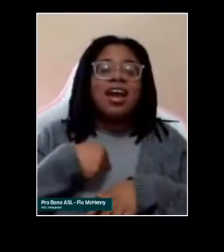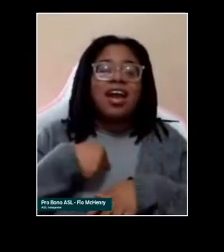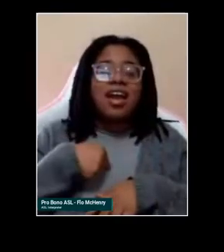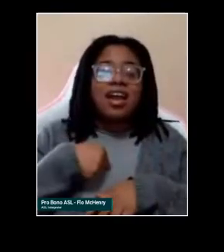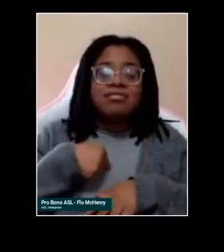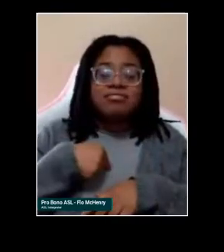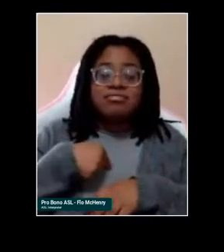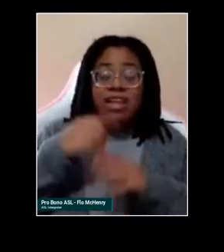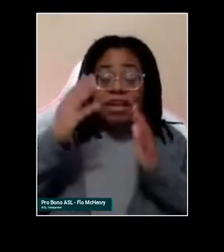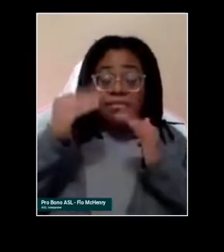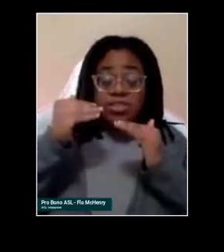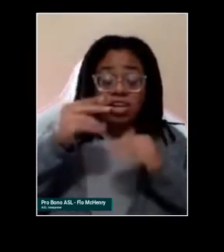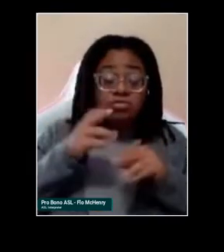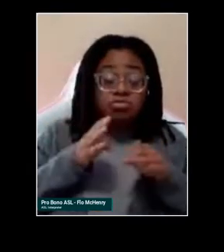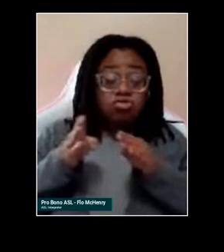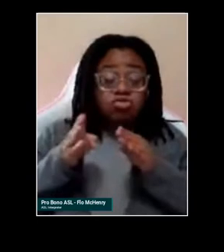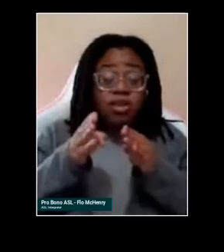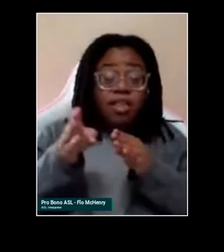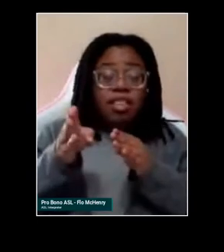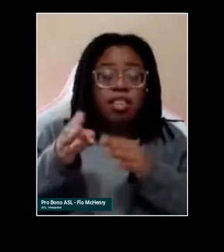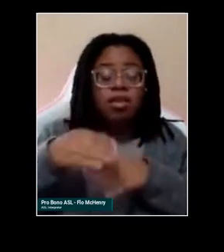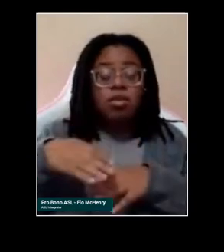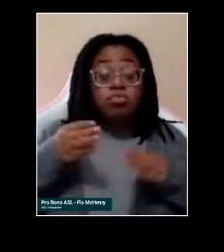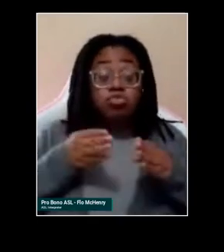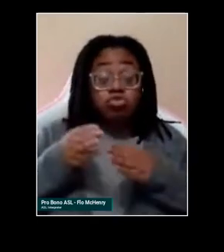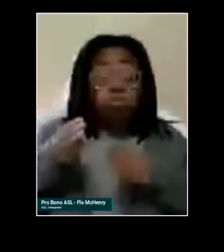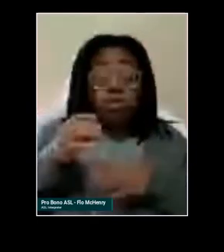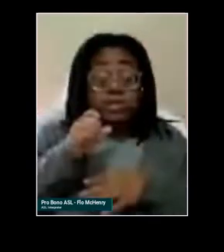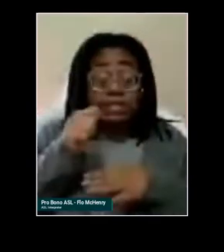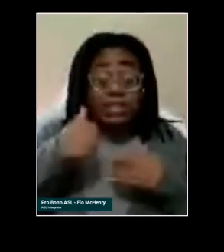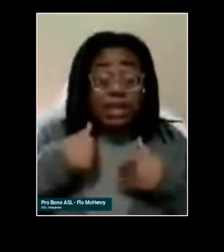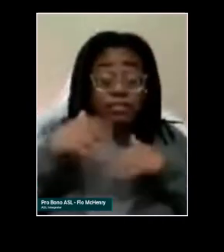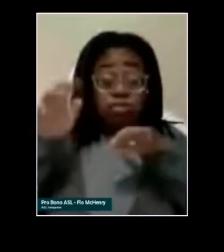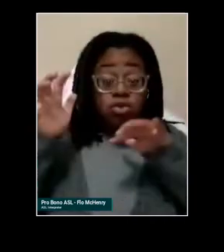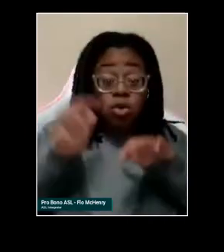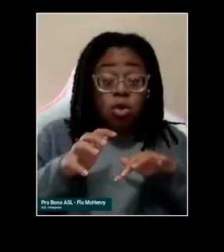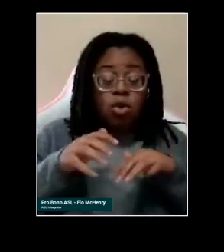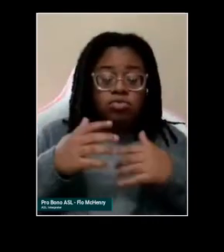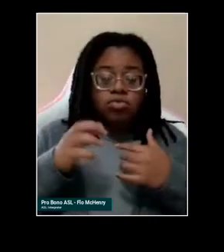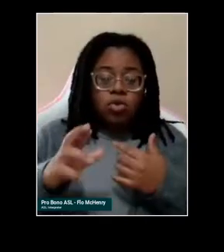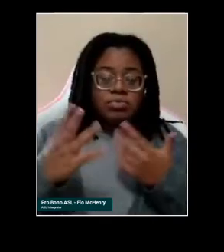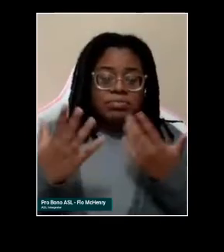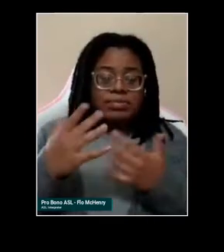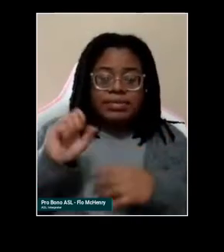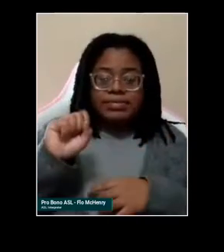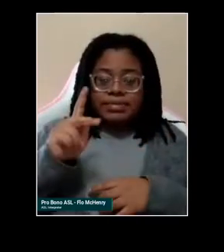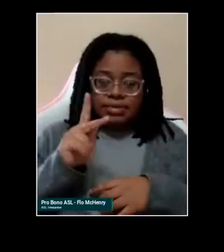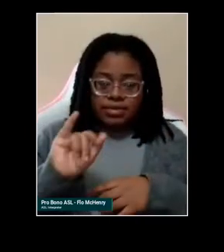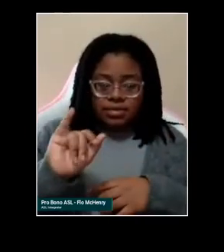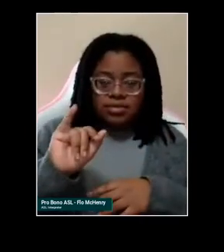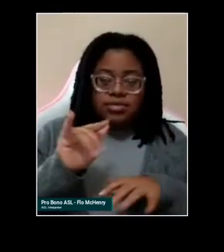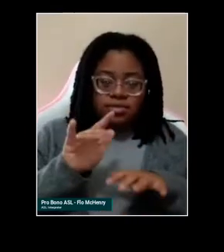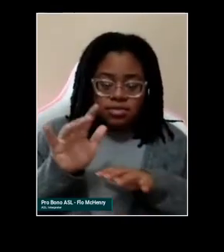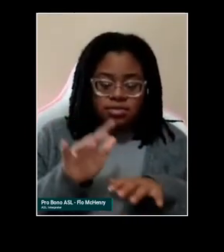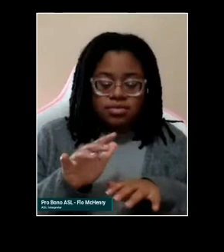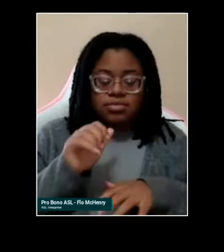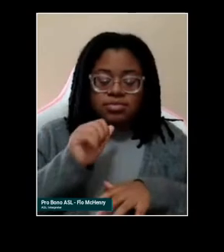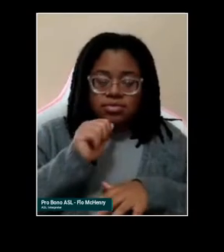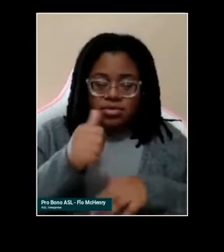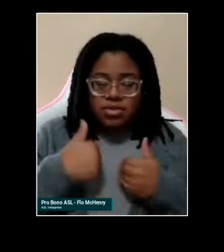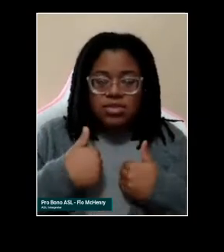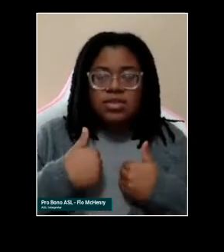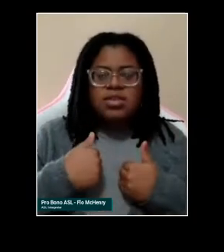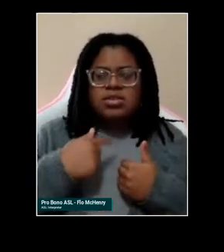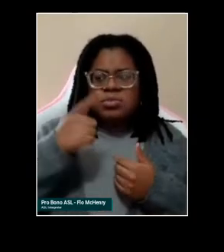trails, so where the trailhead does not have snow, but for maybe a ski trail, backcountry ski trail, does not have snow, so you're